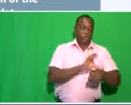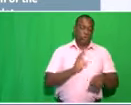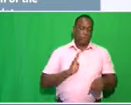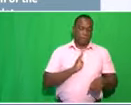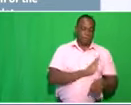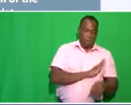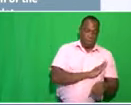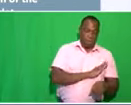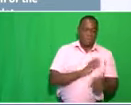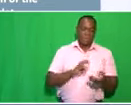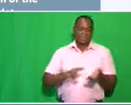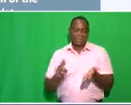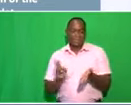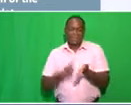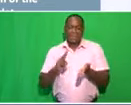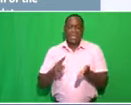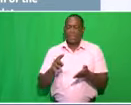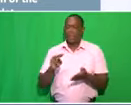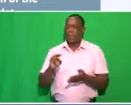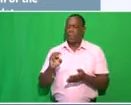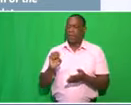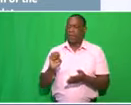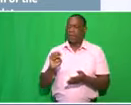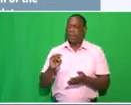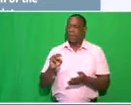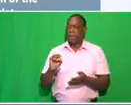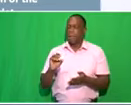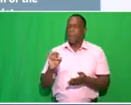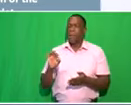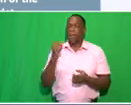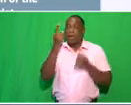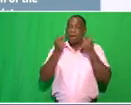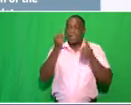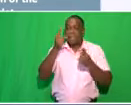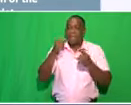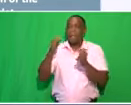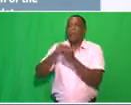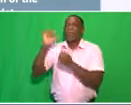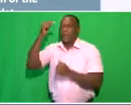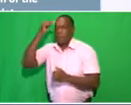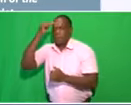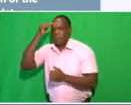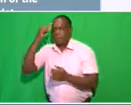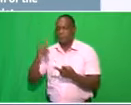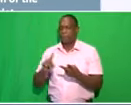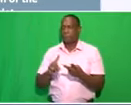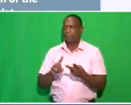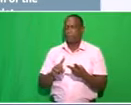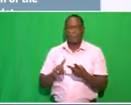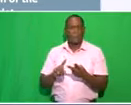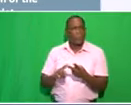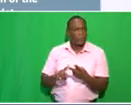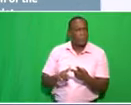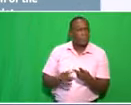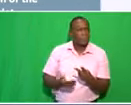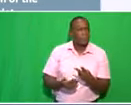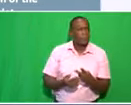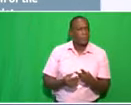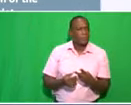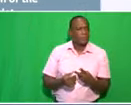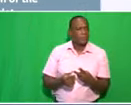The ruling in the Kamal Jagasa case, which seems to place the